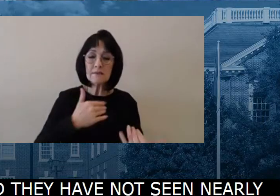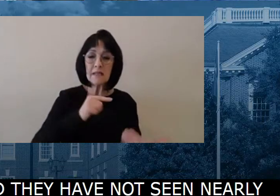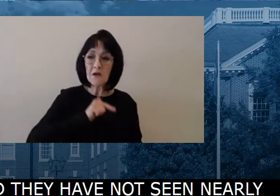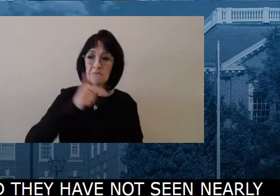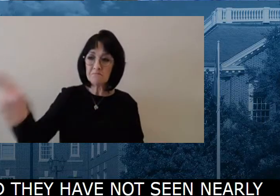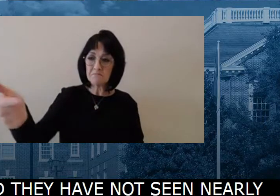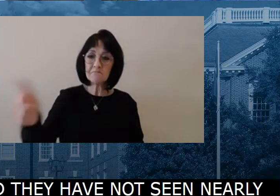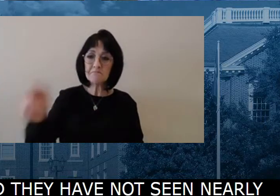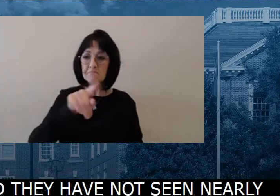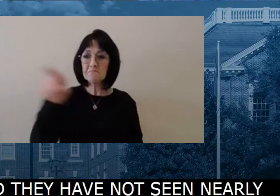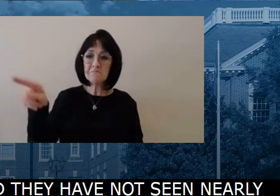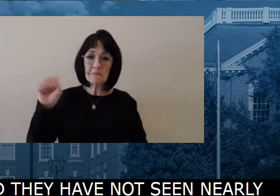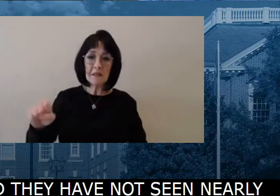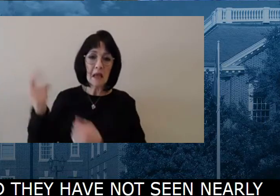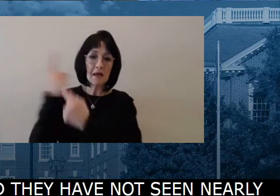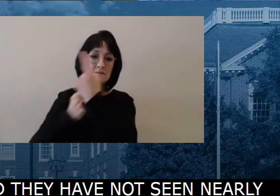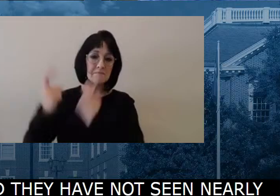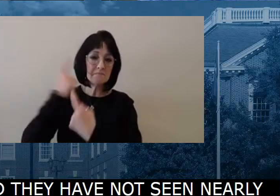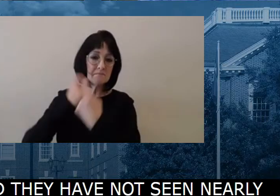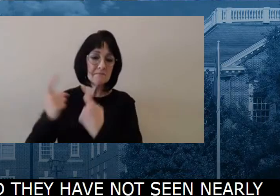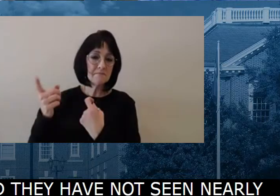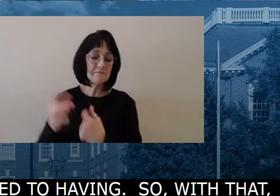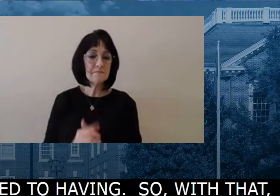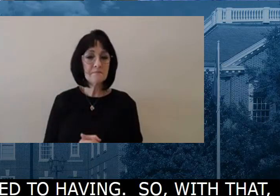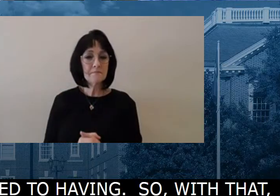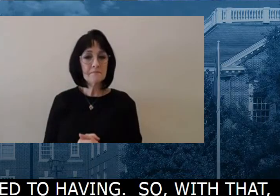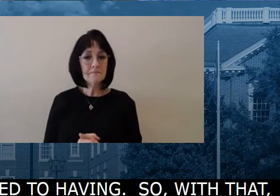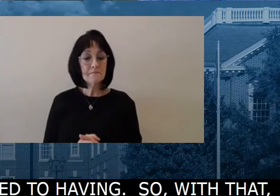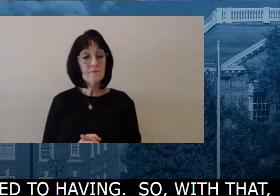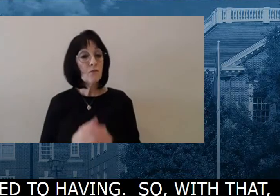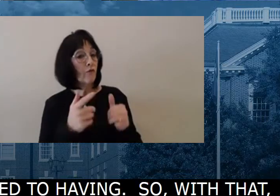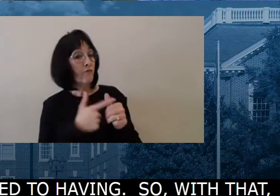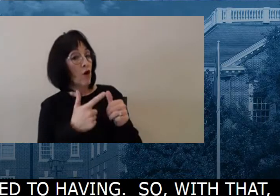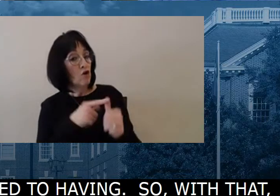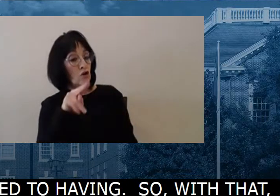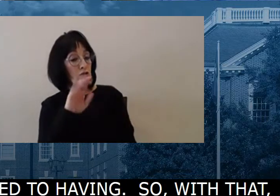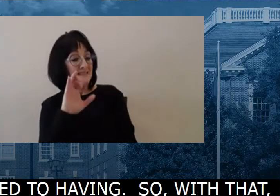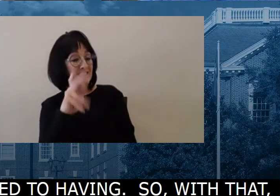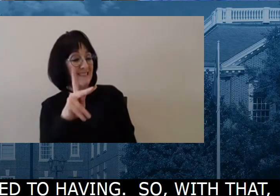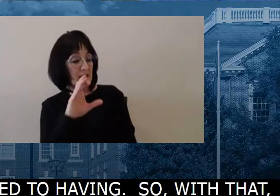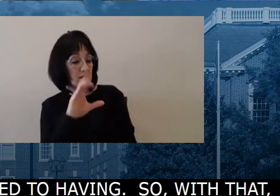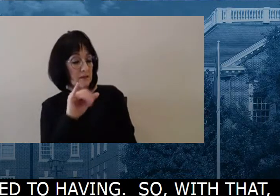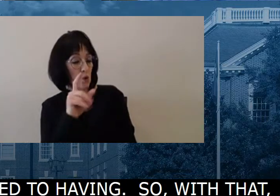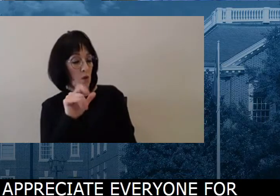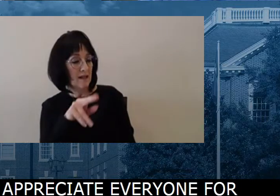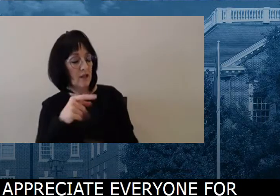All right, first we'll go to Nick Ciolino from Delaware Public Media.